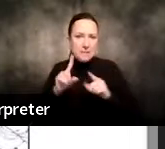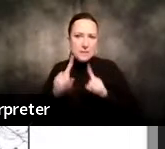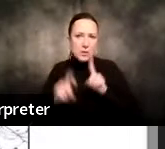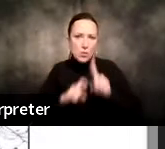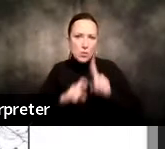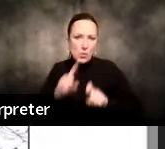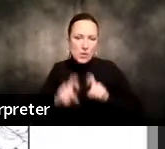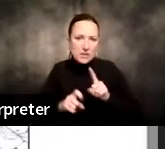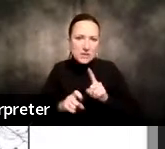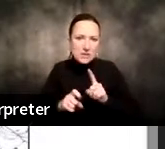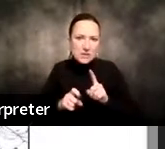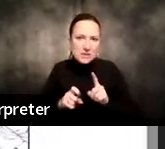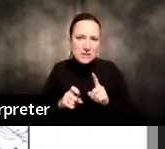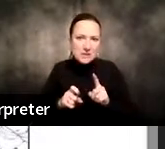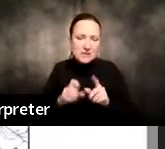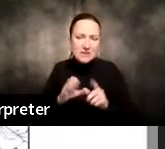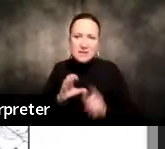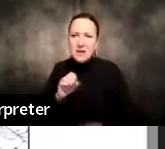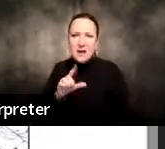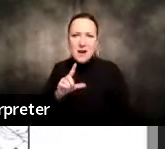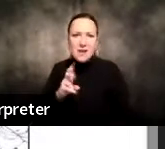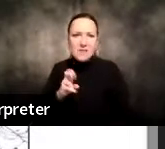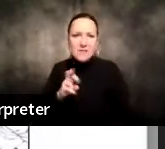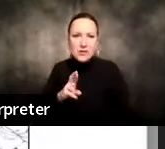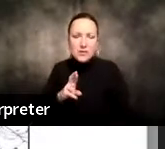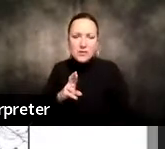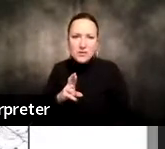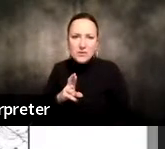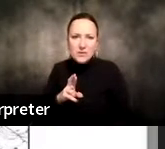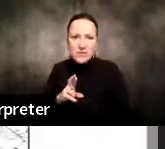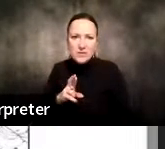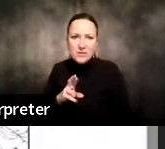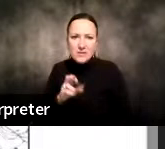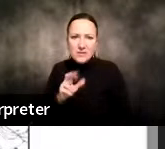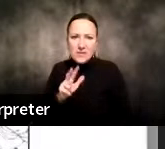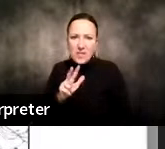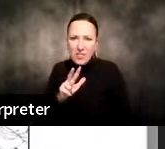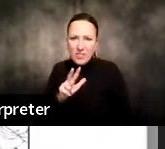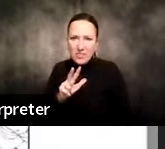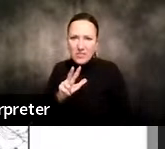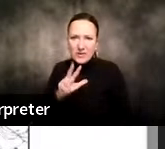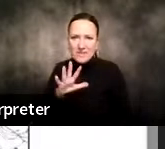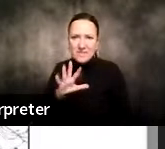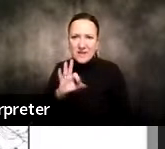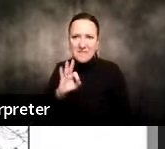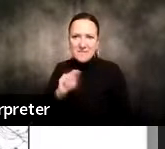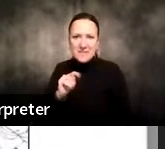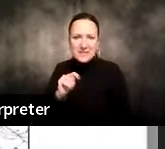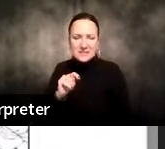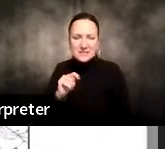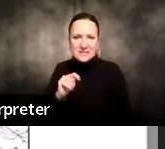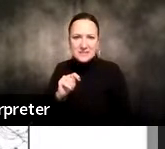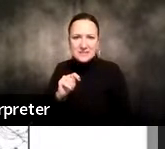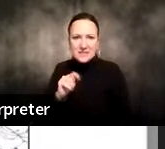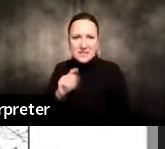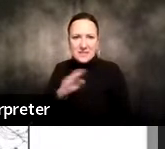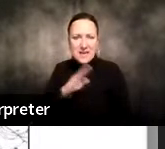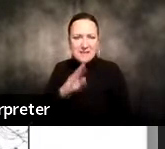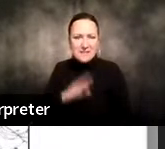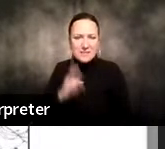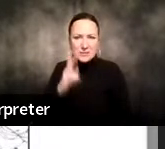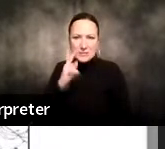is this, Mr. Oliver, is this building, is it 35 feet tall? Because normally I've never seen a